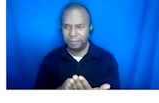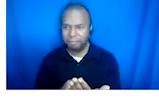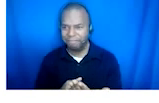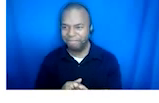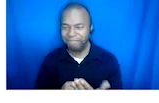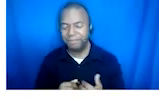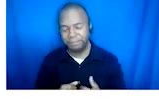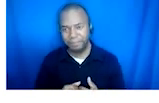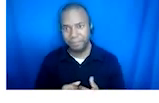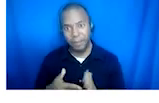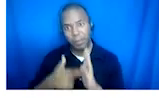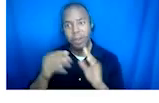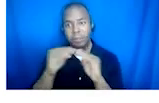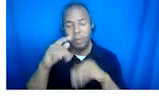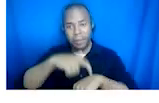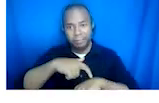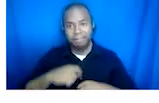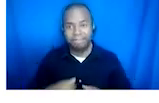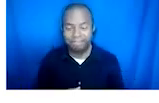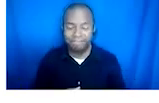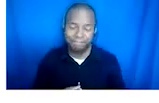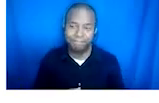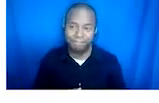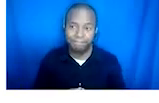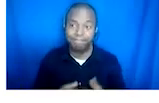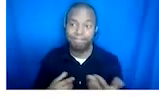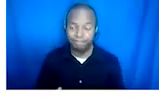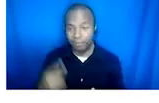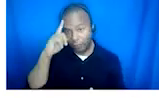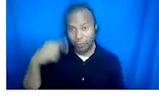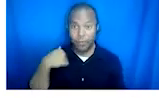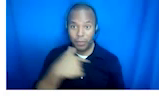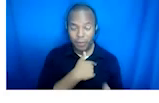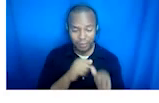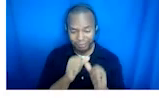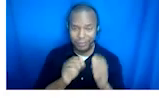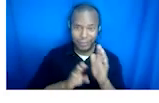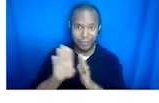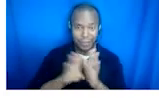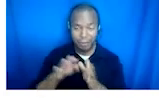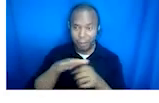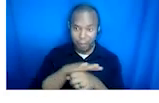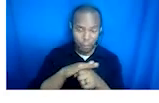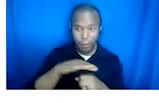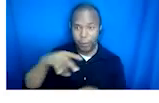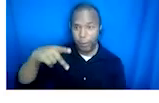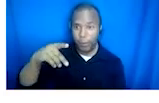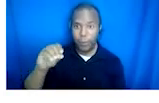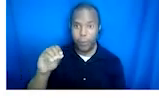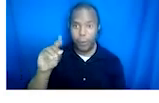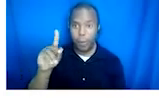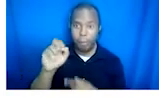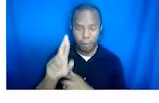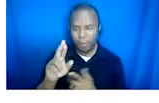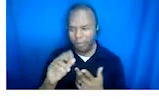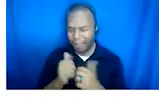it. That takes more time. So for us to develop local poker too, how do we